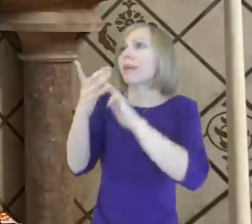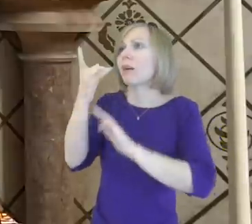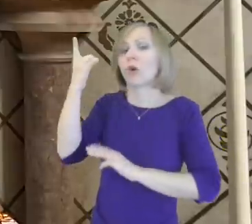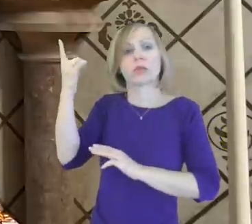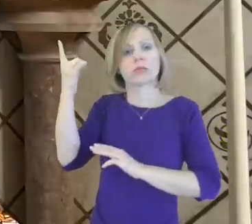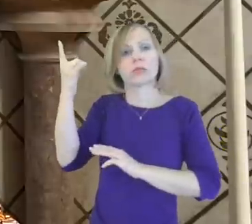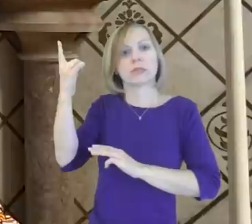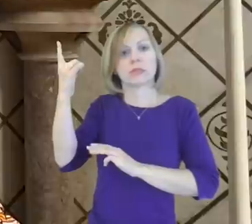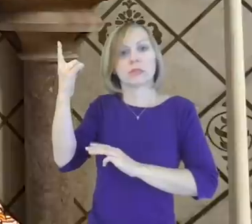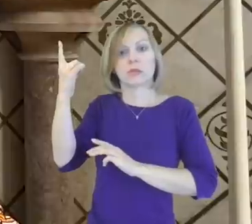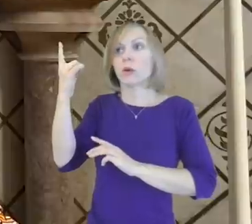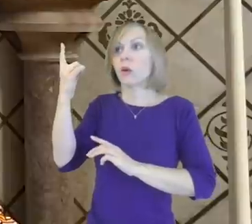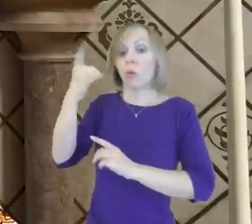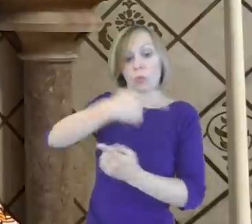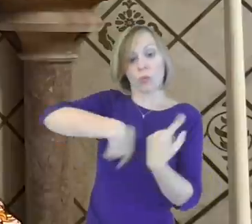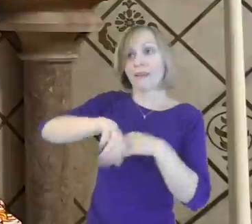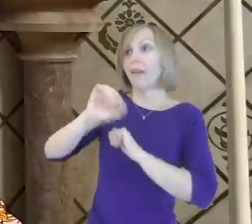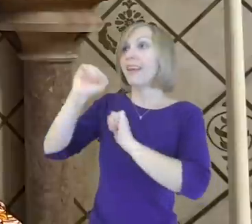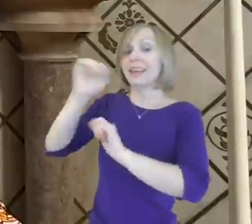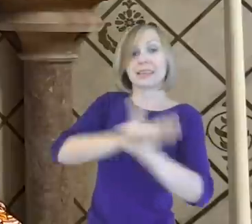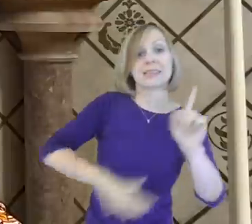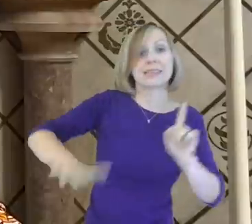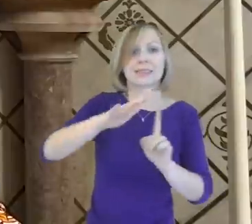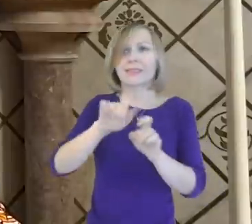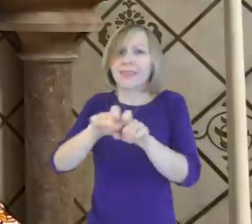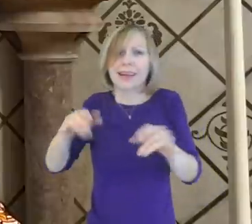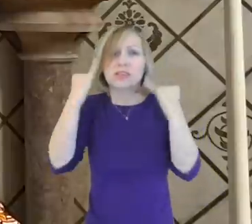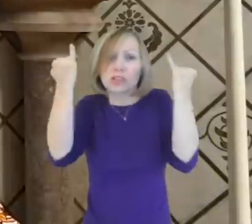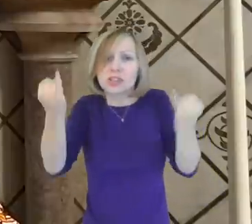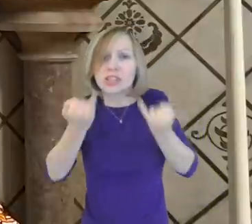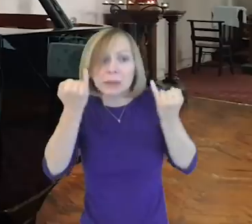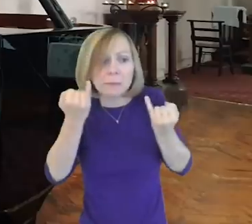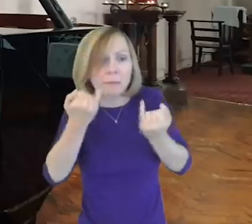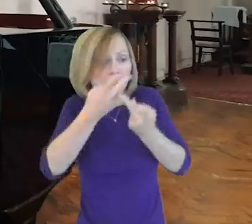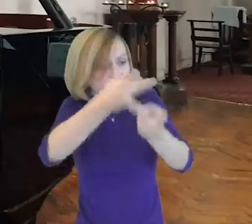are the people of his pasture and the sheep of his hand.